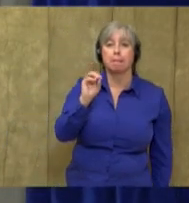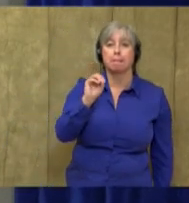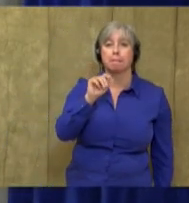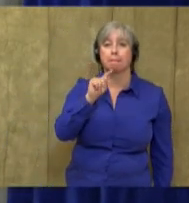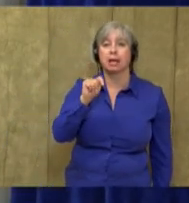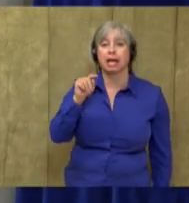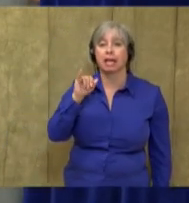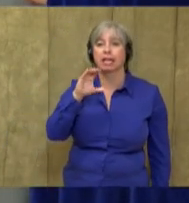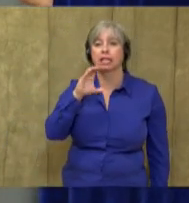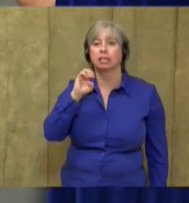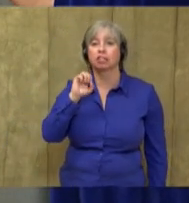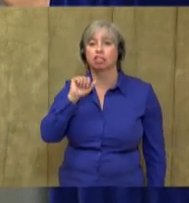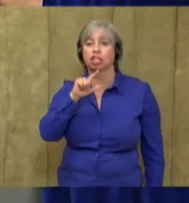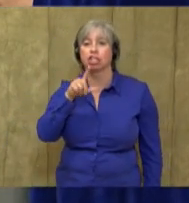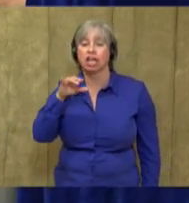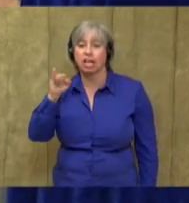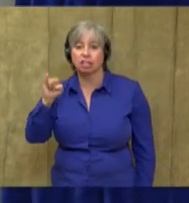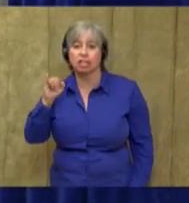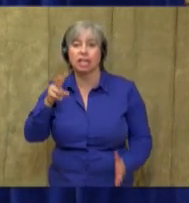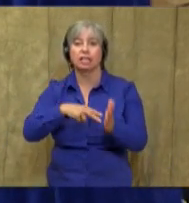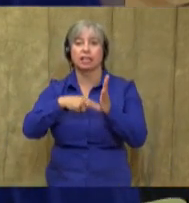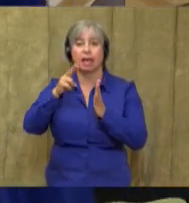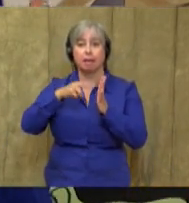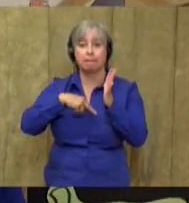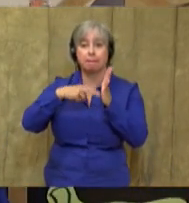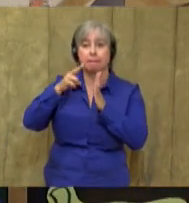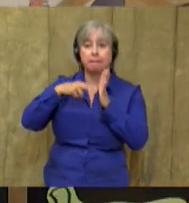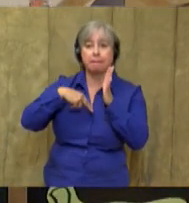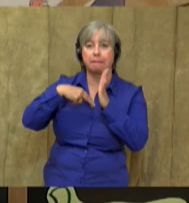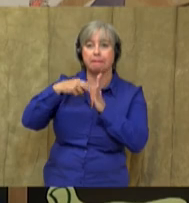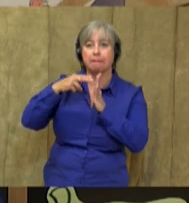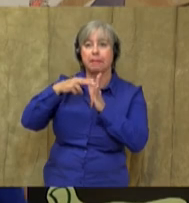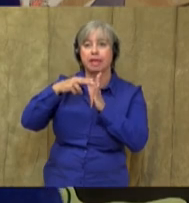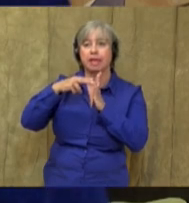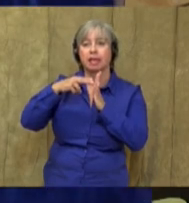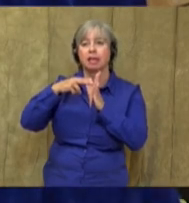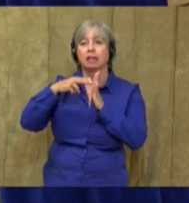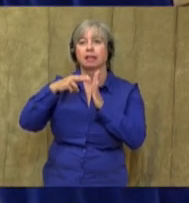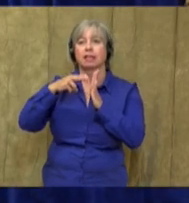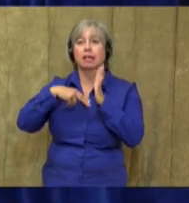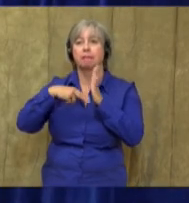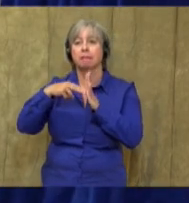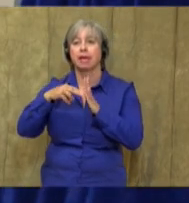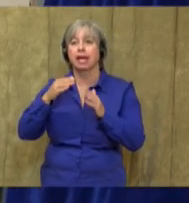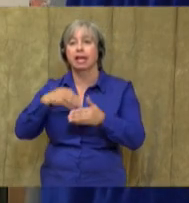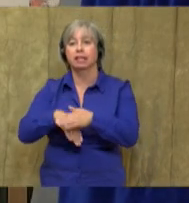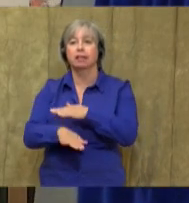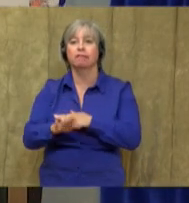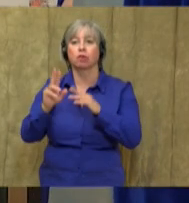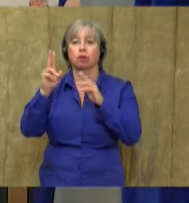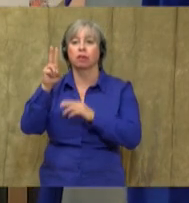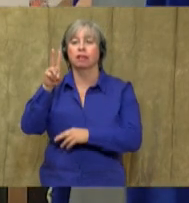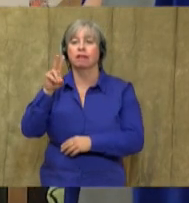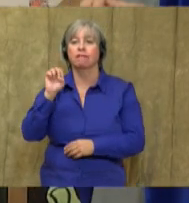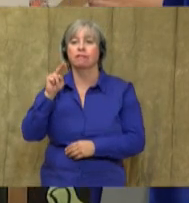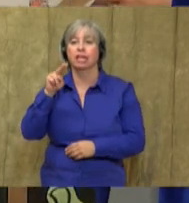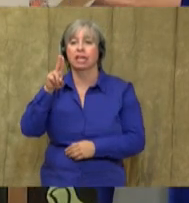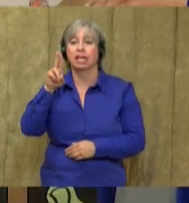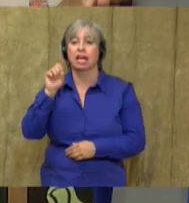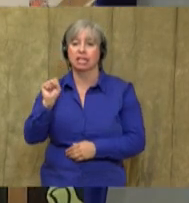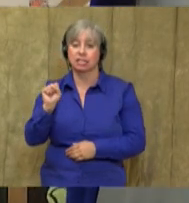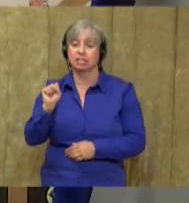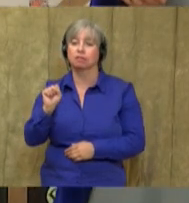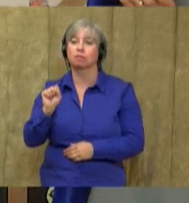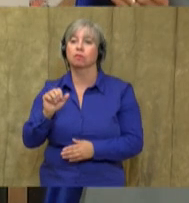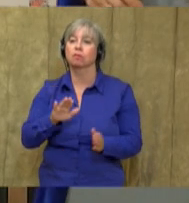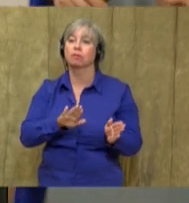He painted the Adoration of the Magi, and probably the Birth of Venus is his most famous painting. Now,